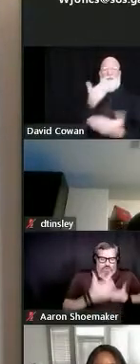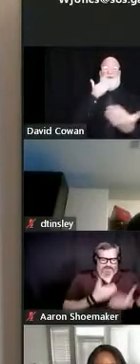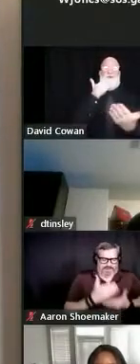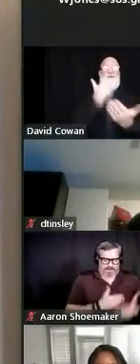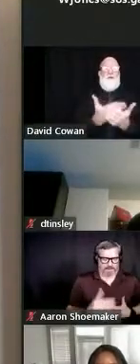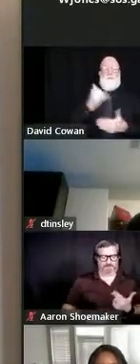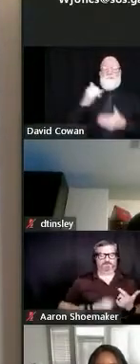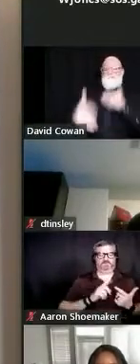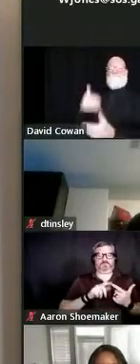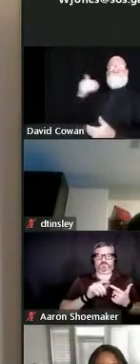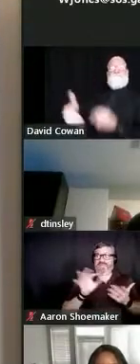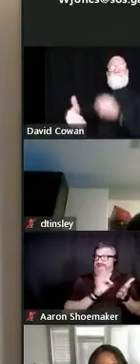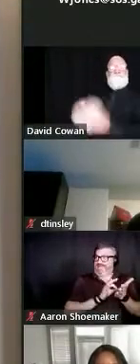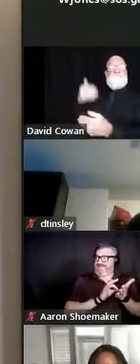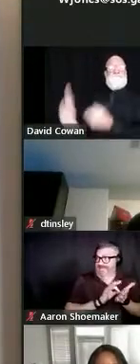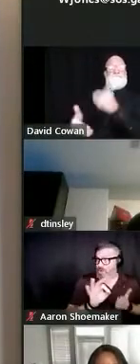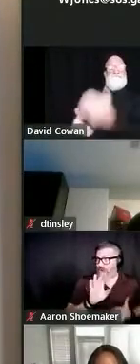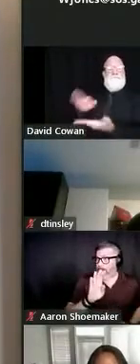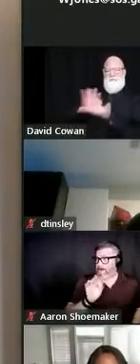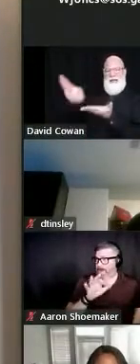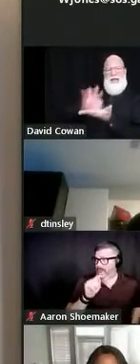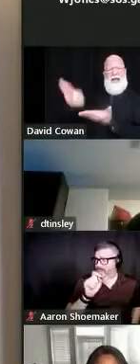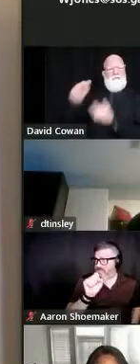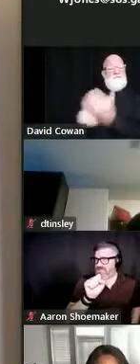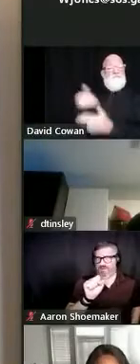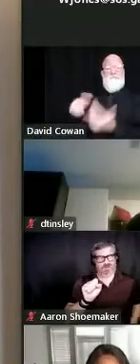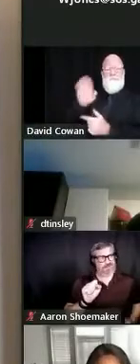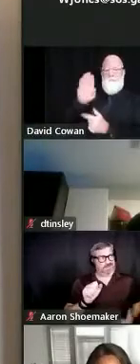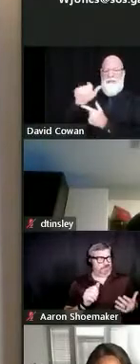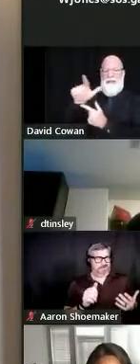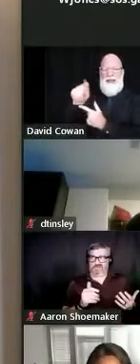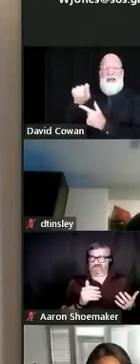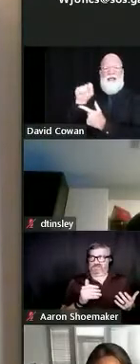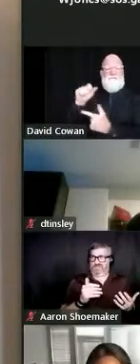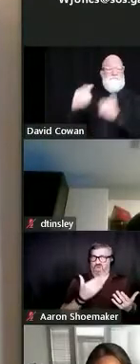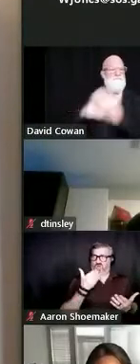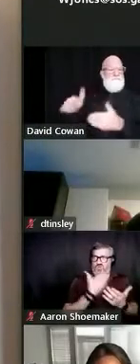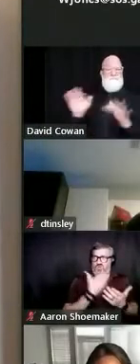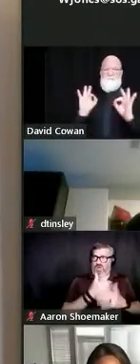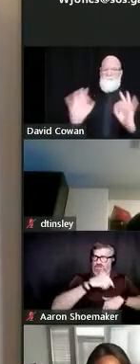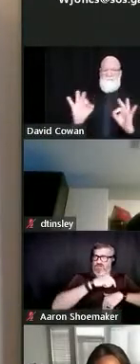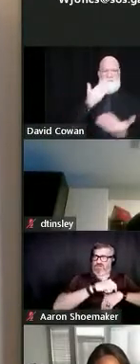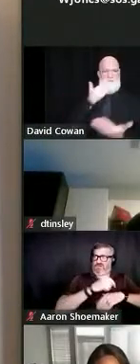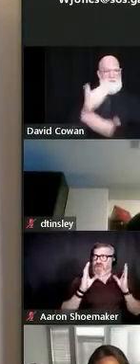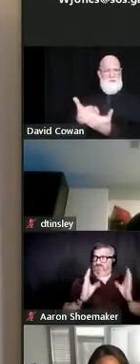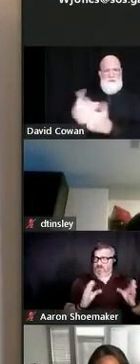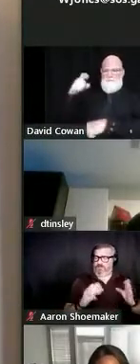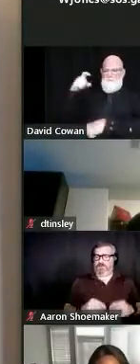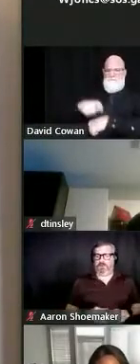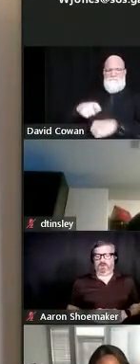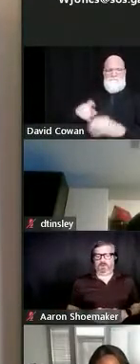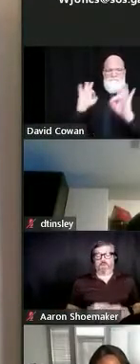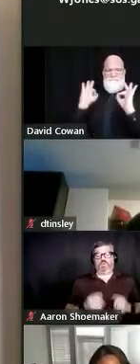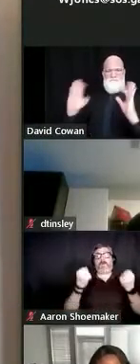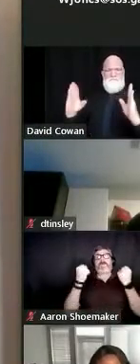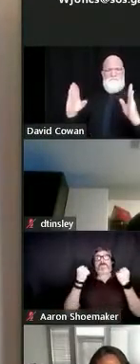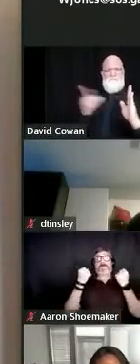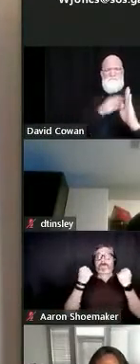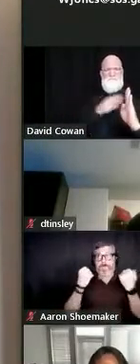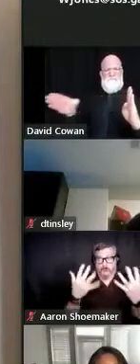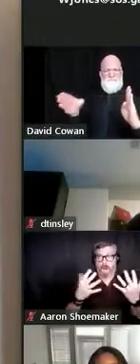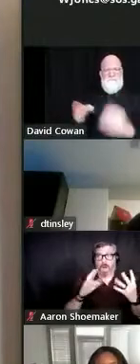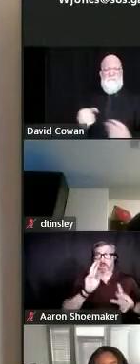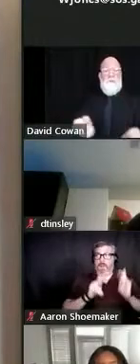this happened to be an abnormally close election and anybody who can look at the political science of this can